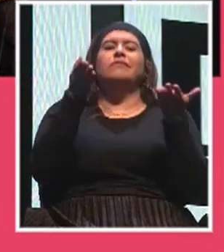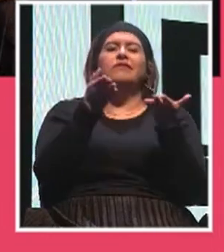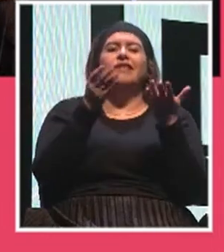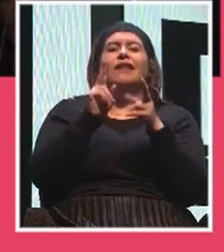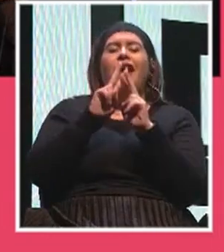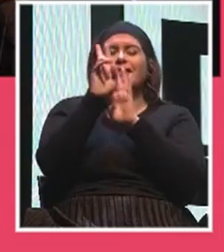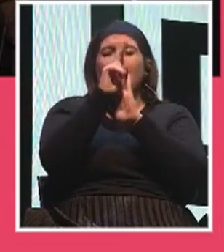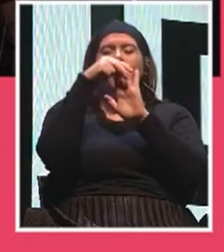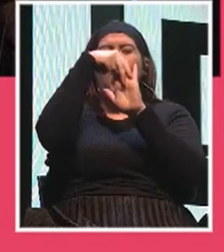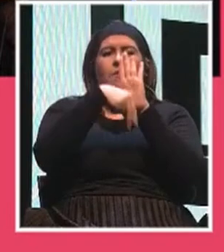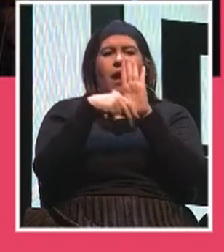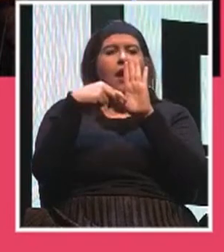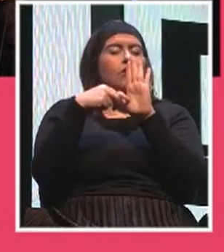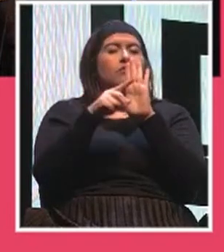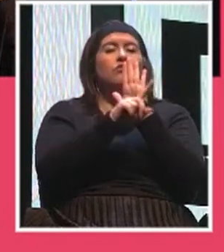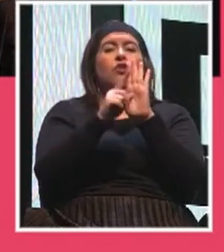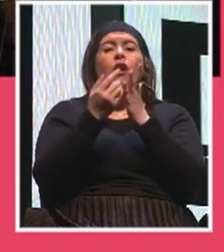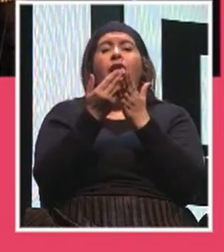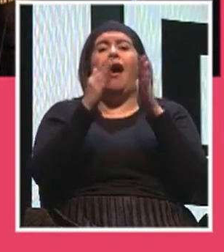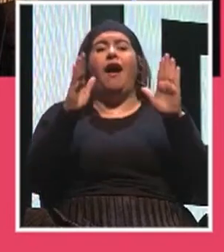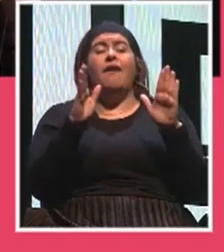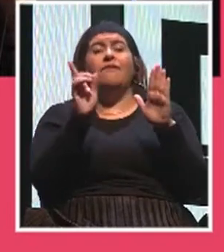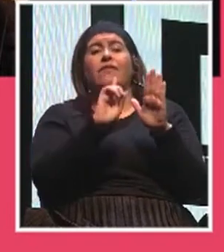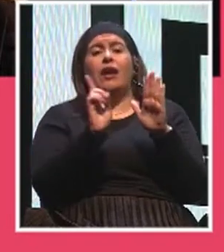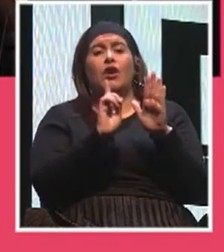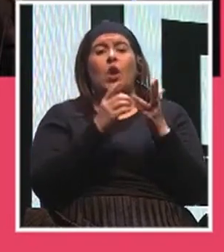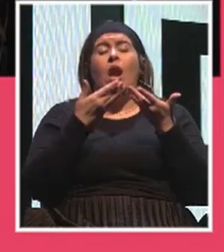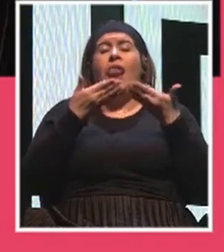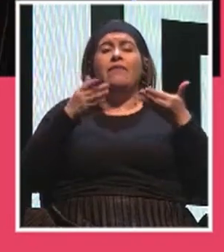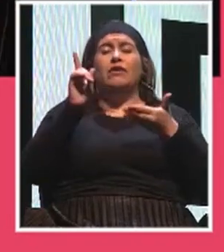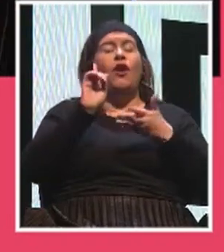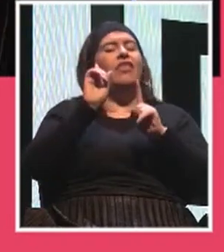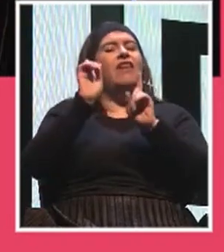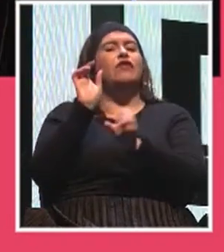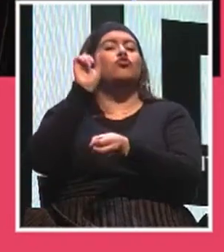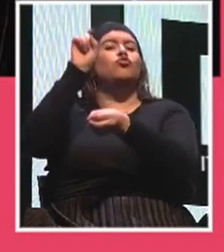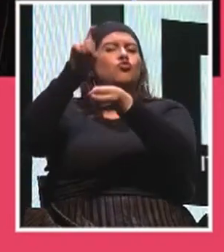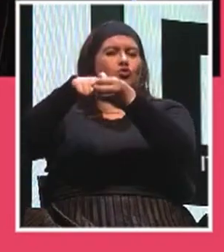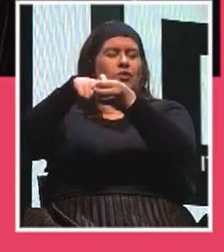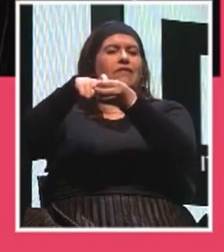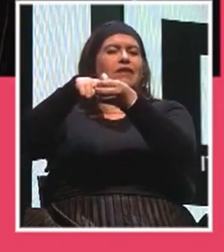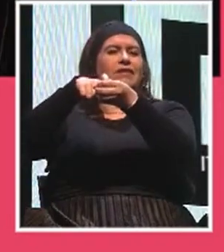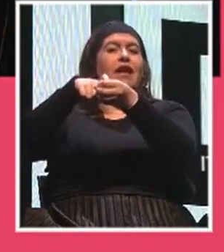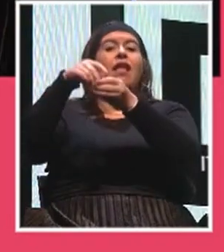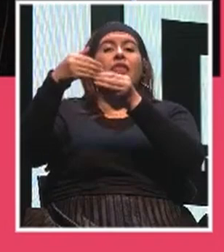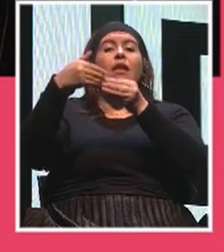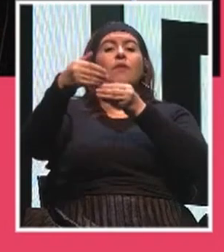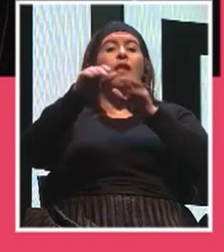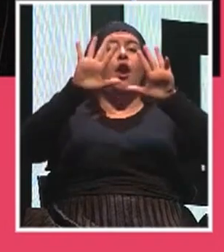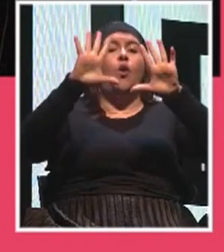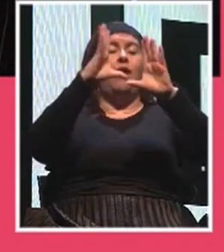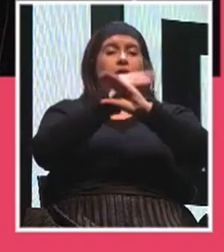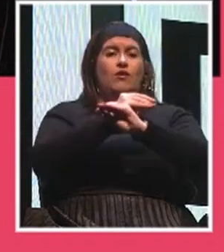free and open. You subscribe to this. So after like 9 o'clock, can we show